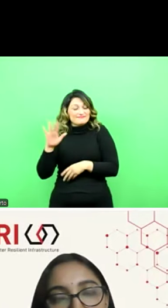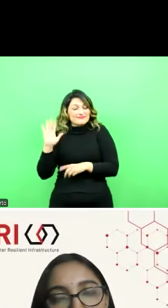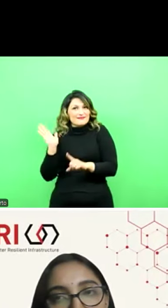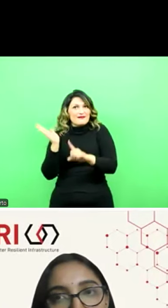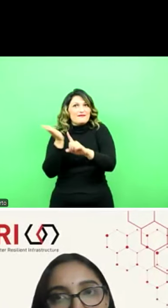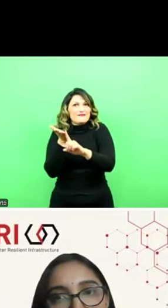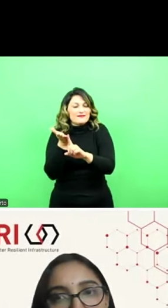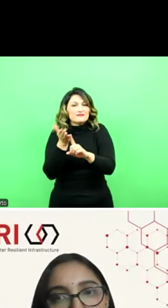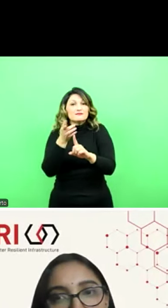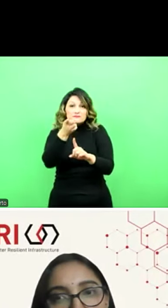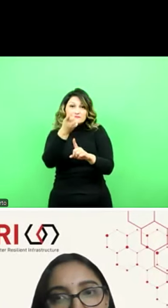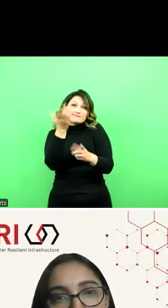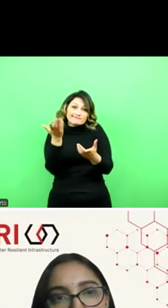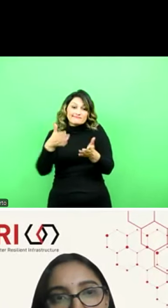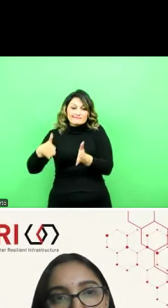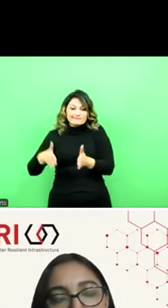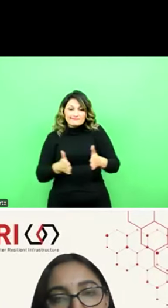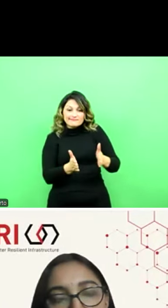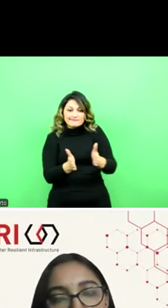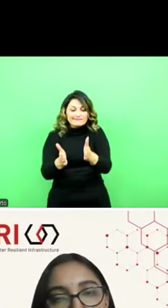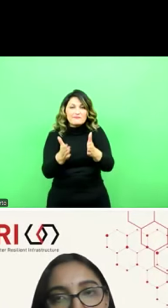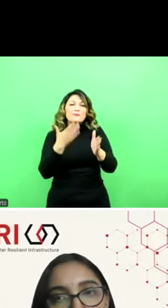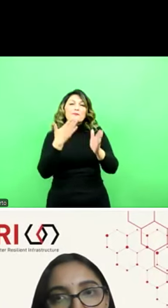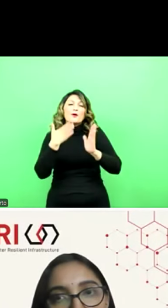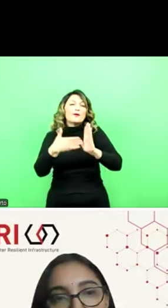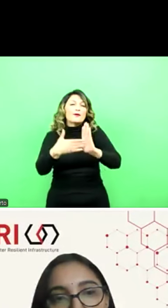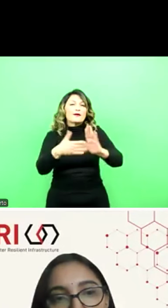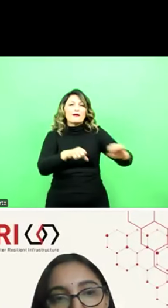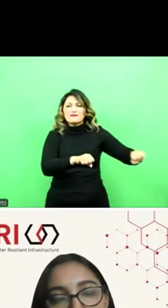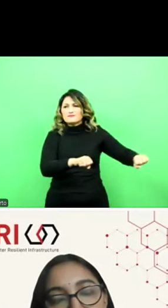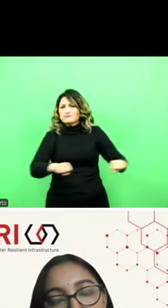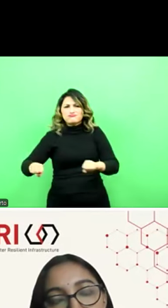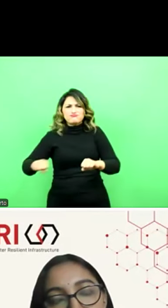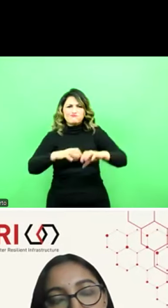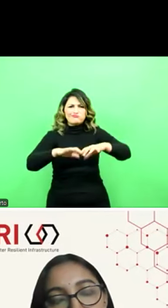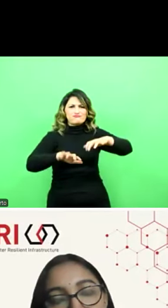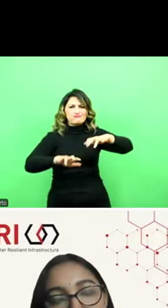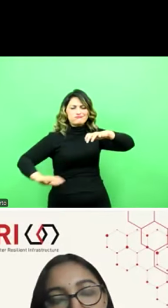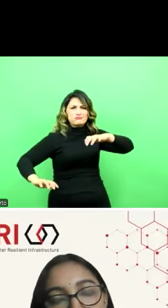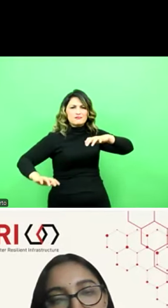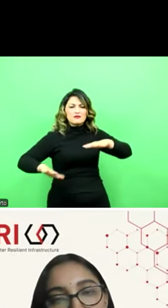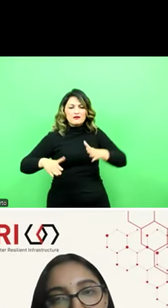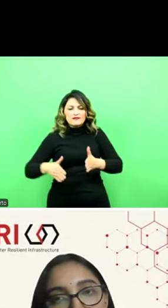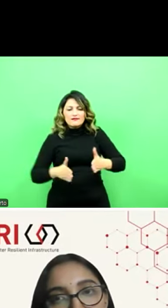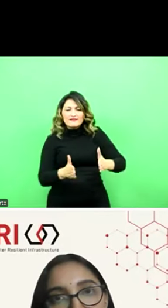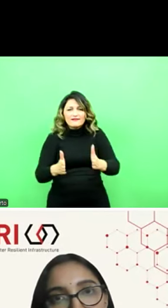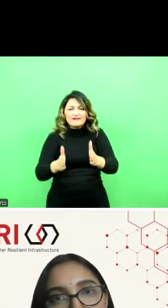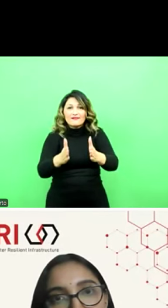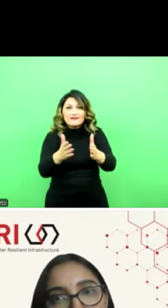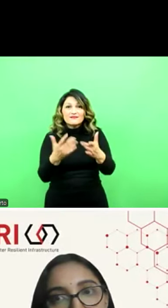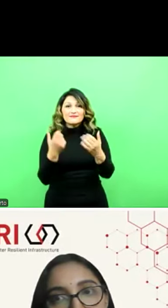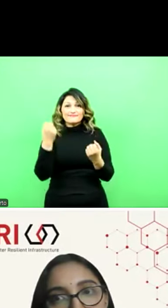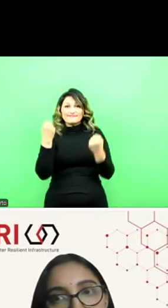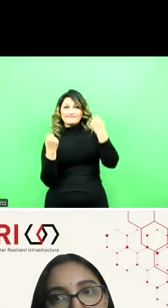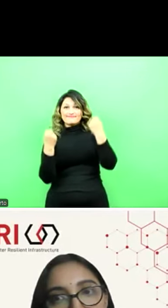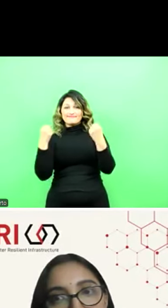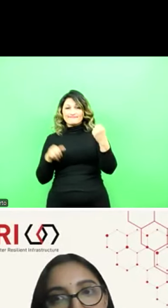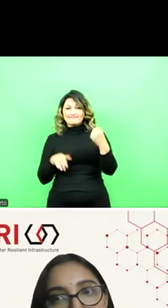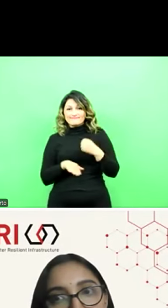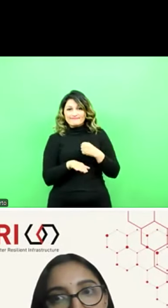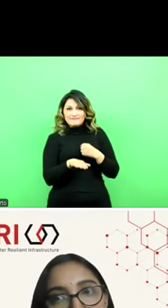that there are some makeshift bridges through which the elderly people have to pass. So in the image you can see it's a more than